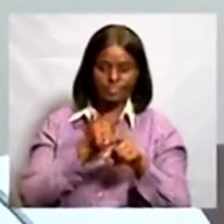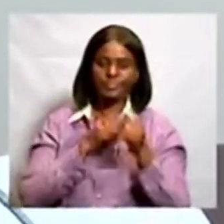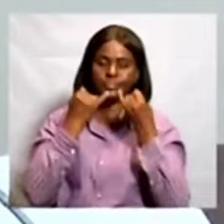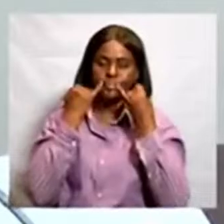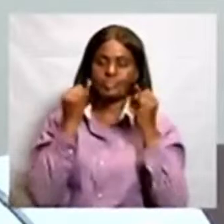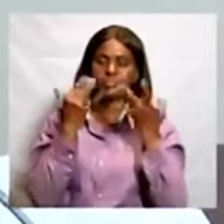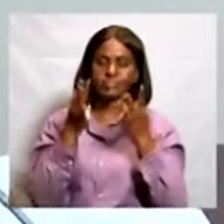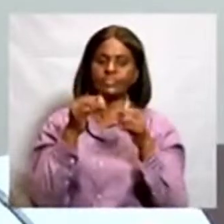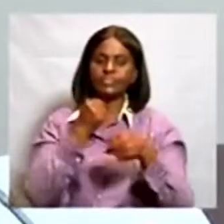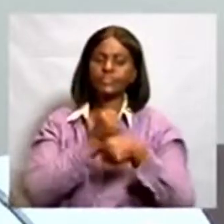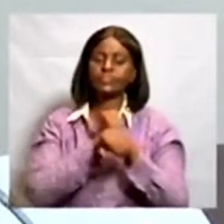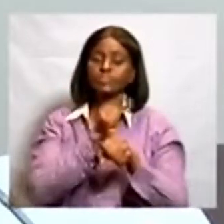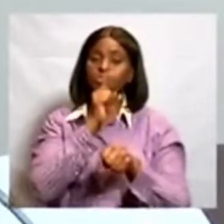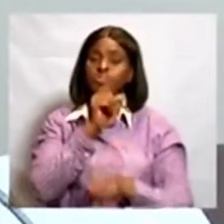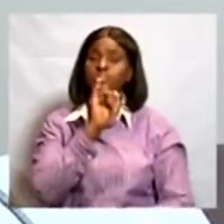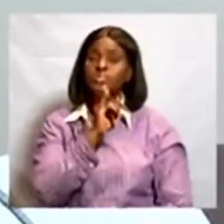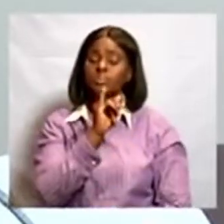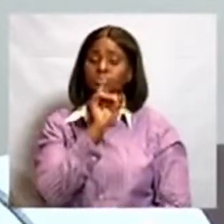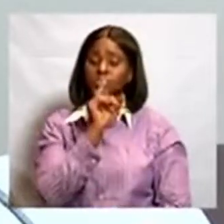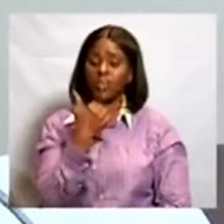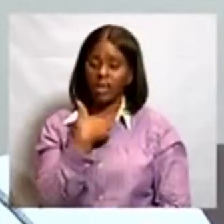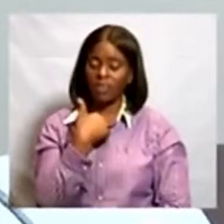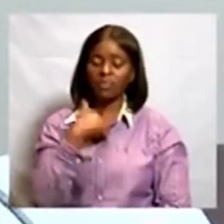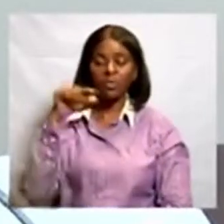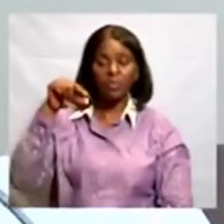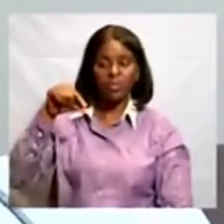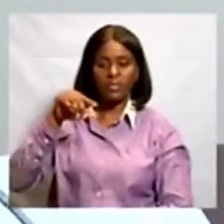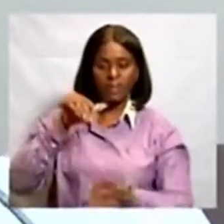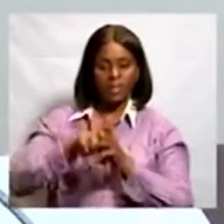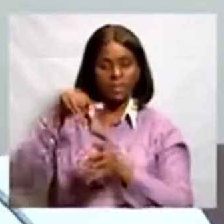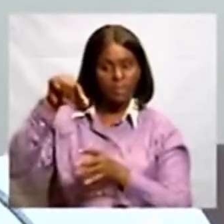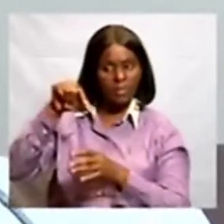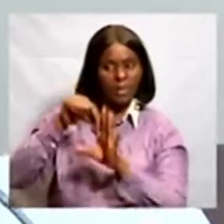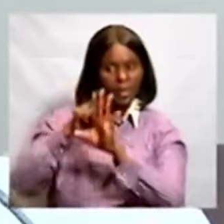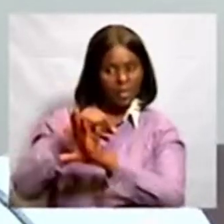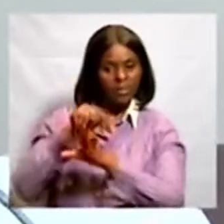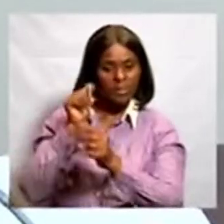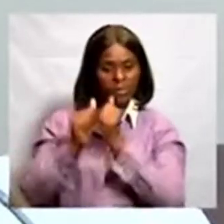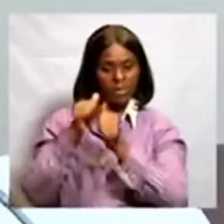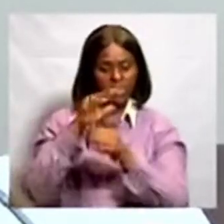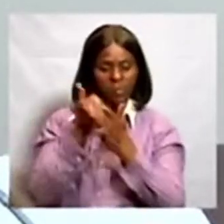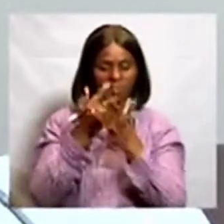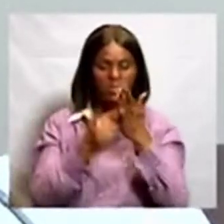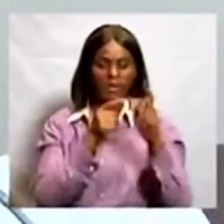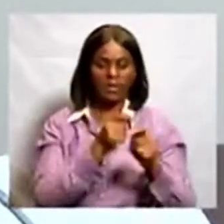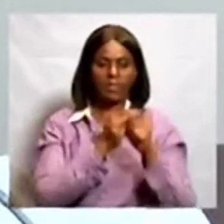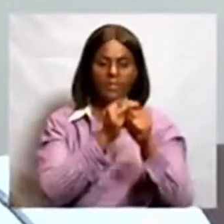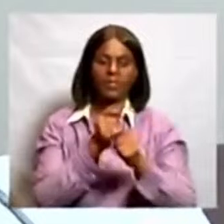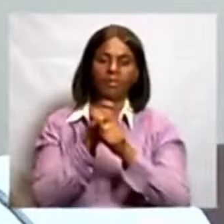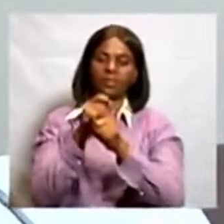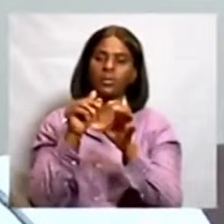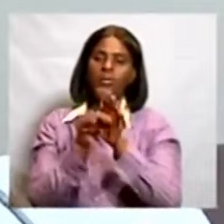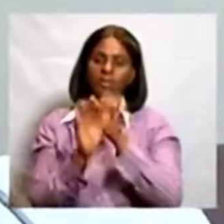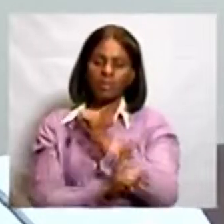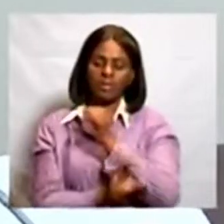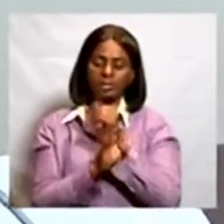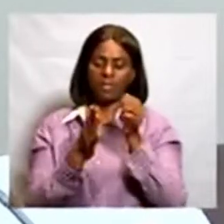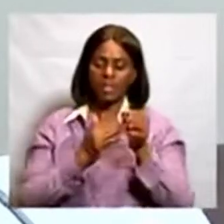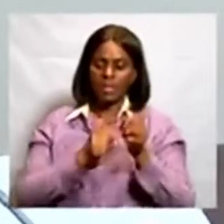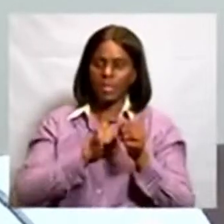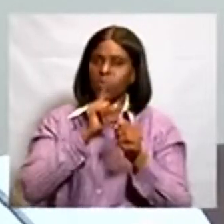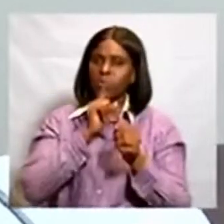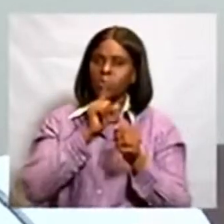mentioned, ensures that there is quality in the qualifications that are issued in the country. I'm sure you've